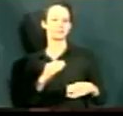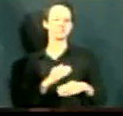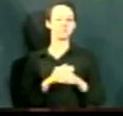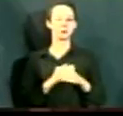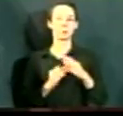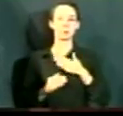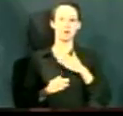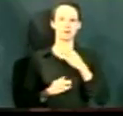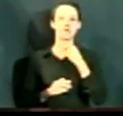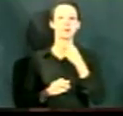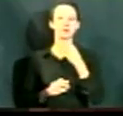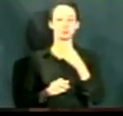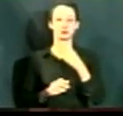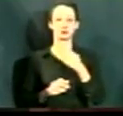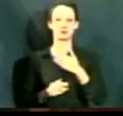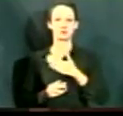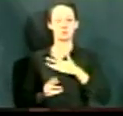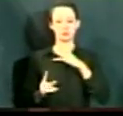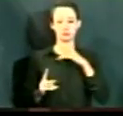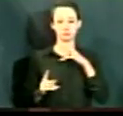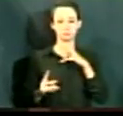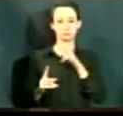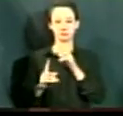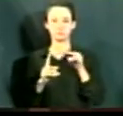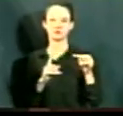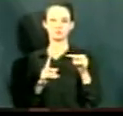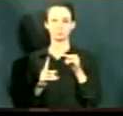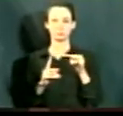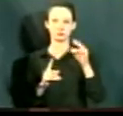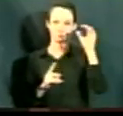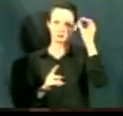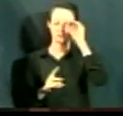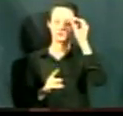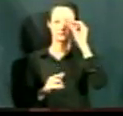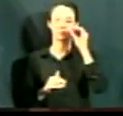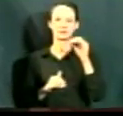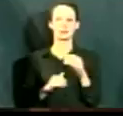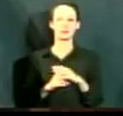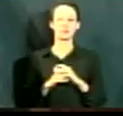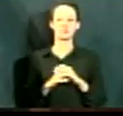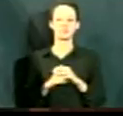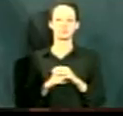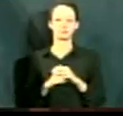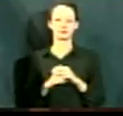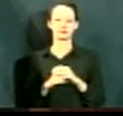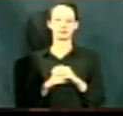impassioned, passionate people who presented to you in person on Monday.